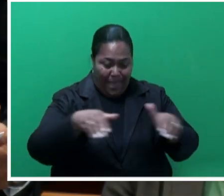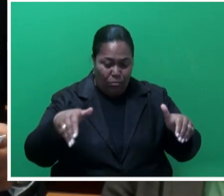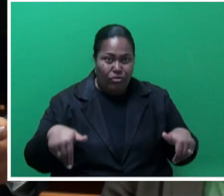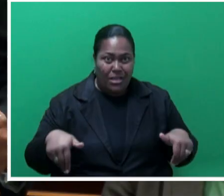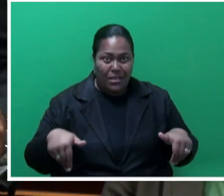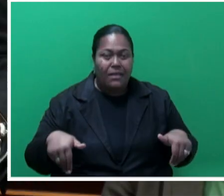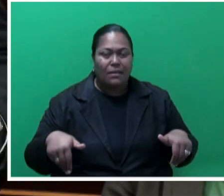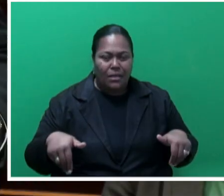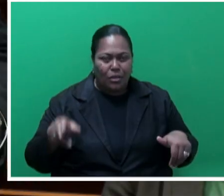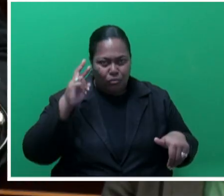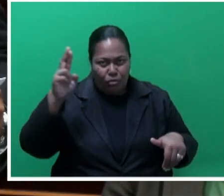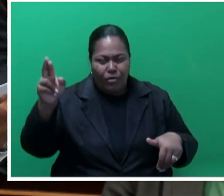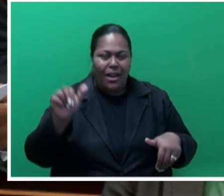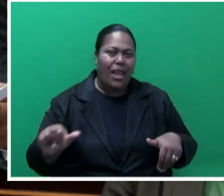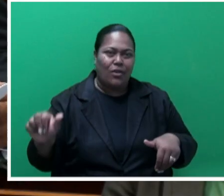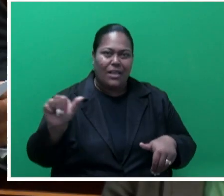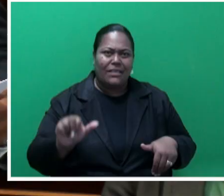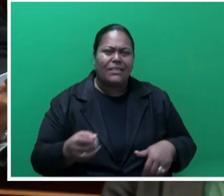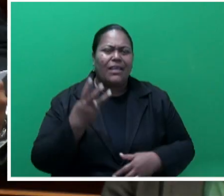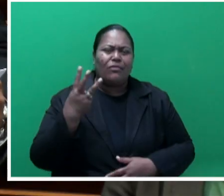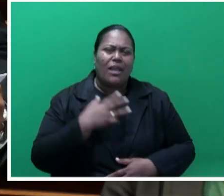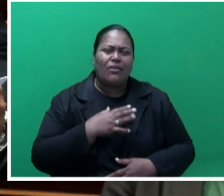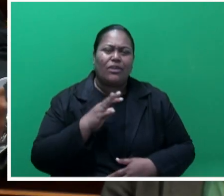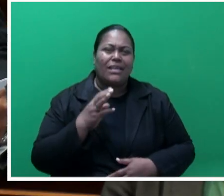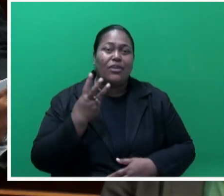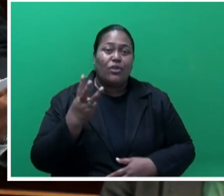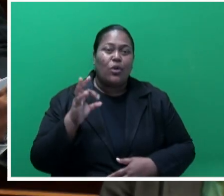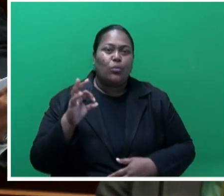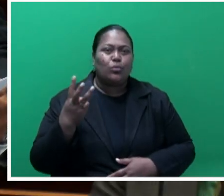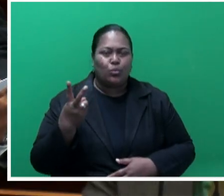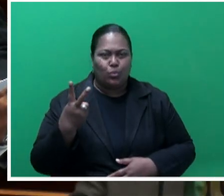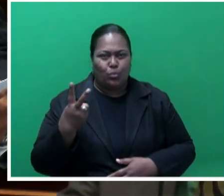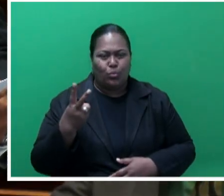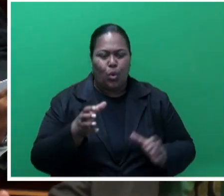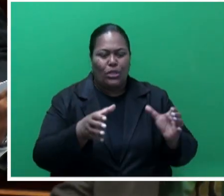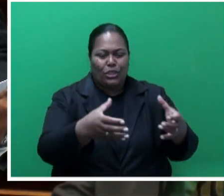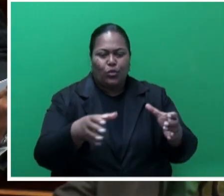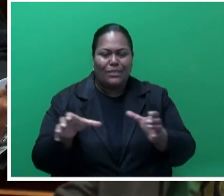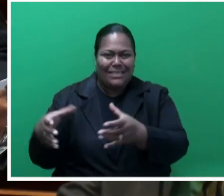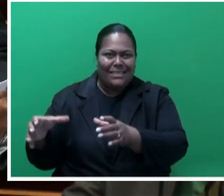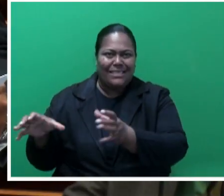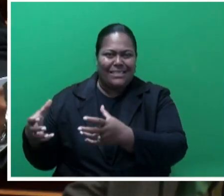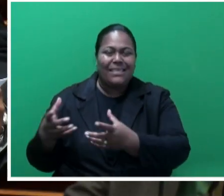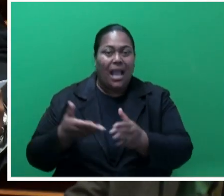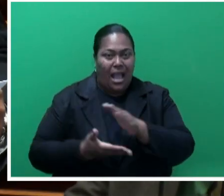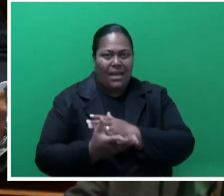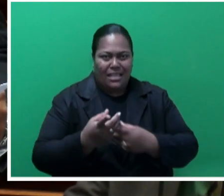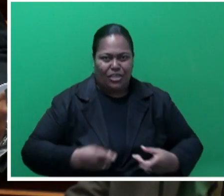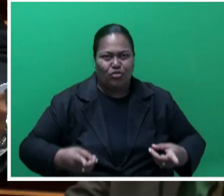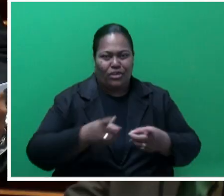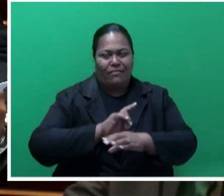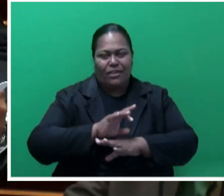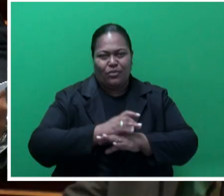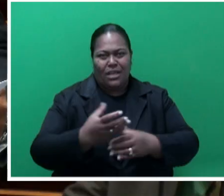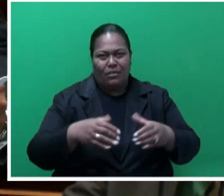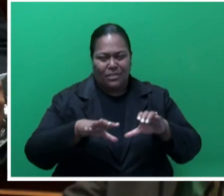areas. There are 302 constituencies in the 16 District Advisory Councils across the